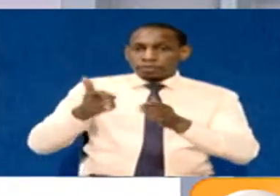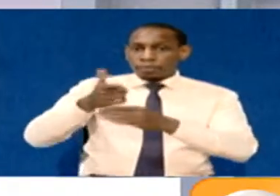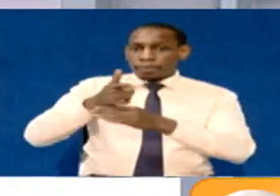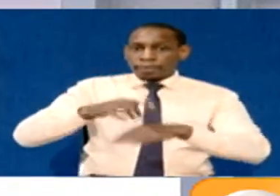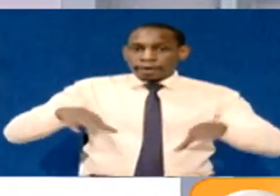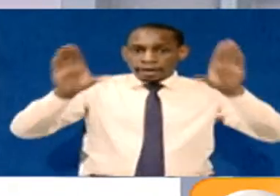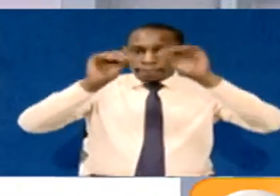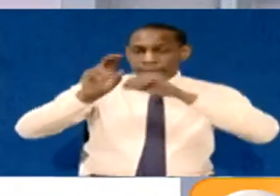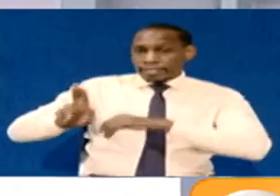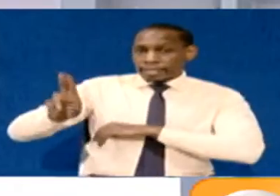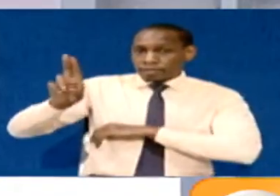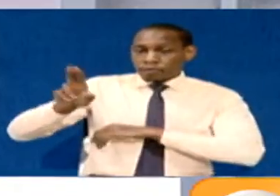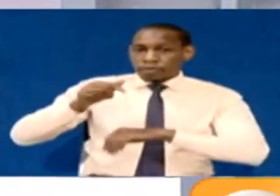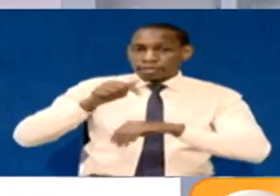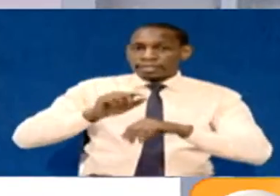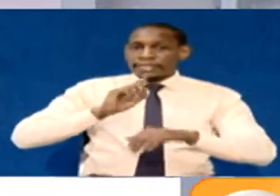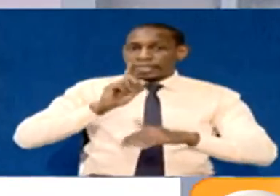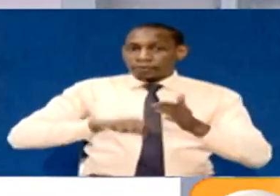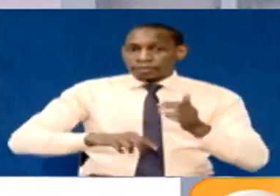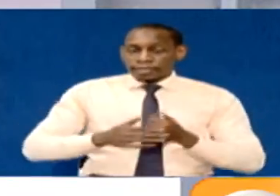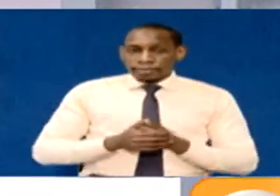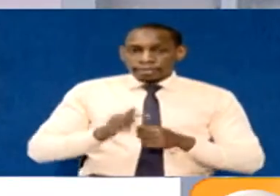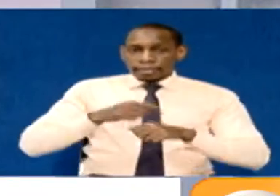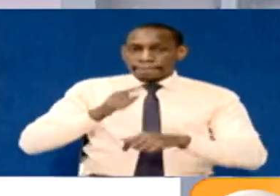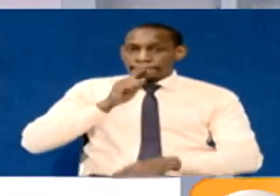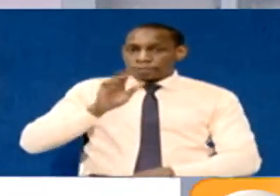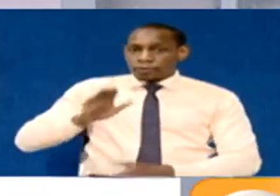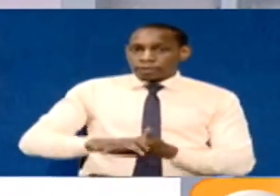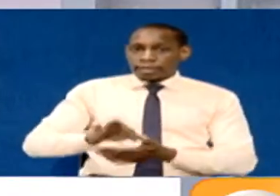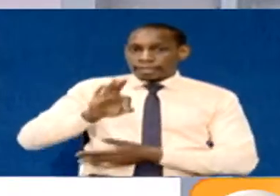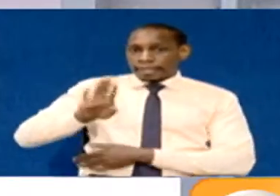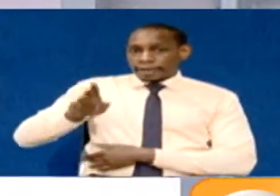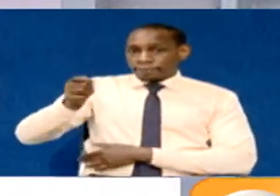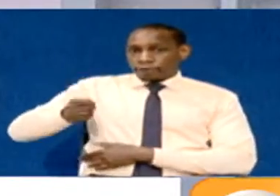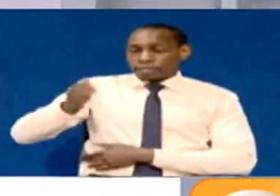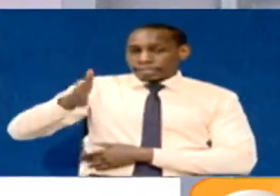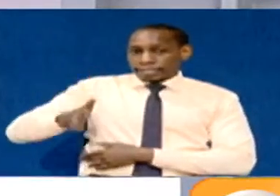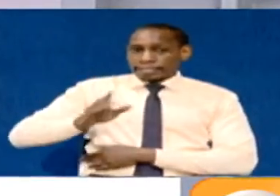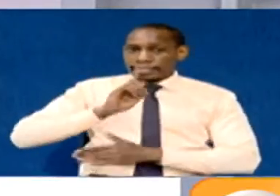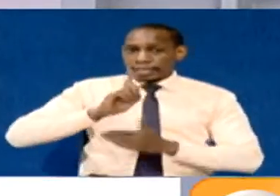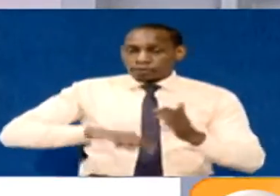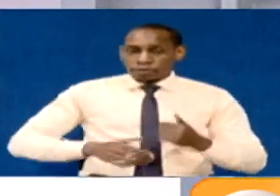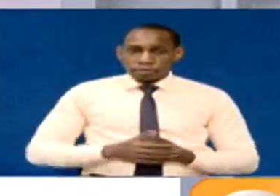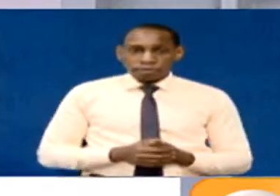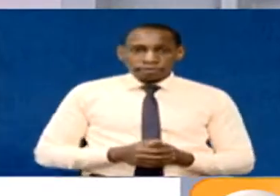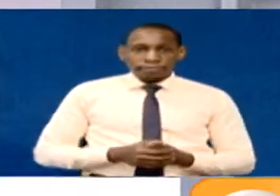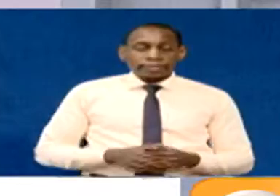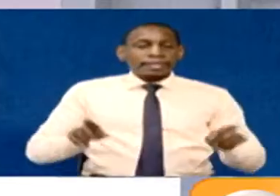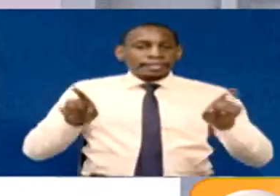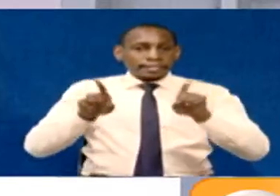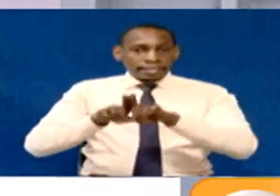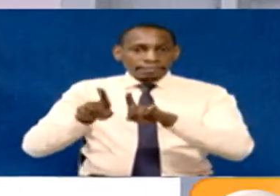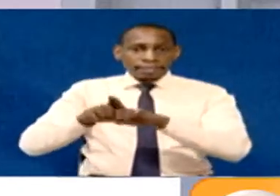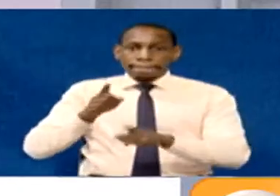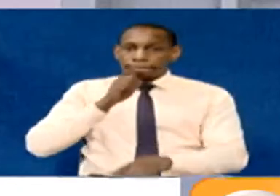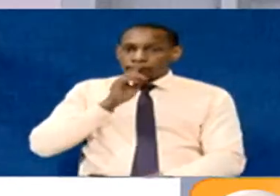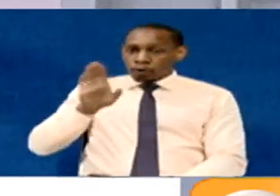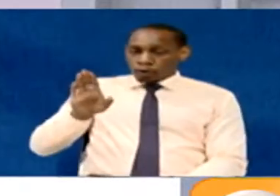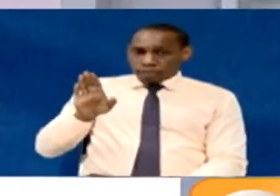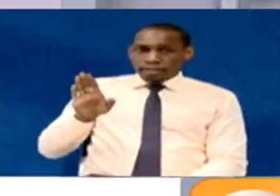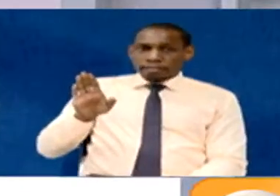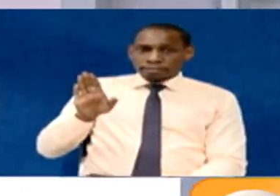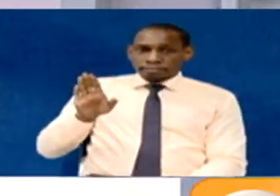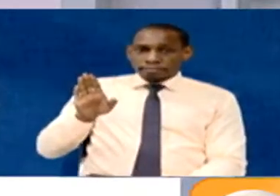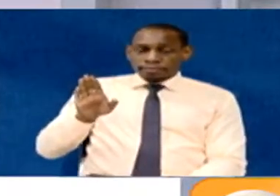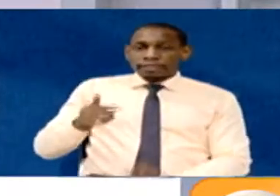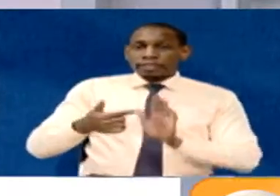President Uhuru Kenyatta, where he said, I think during the swearing in of the 34, where he said, I also took an oath. And this, I